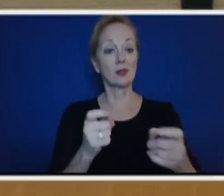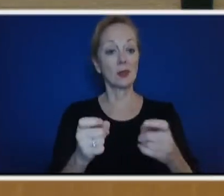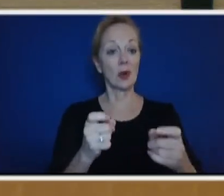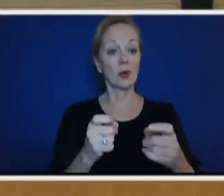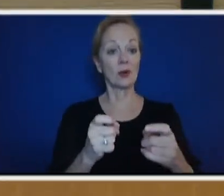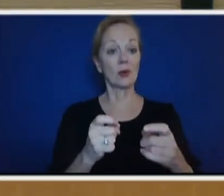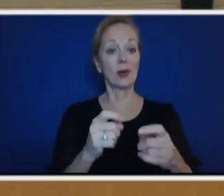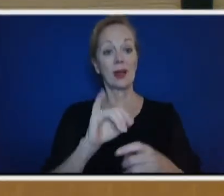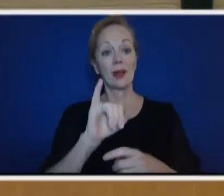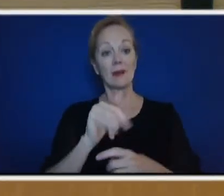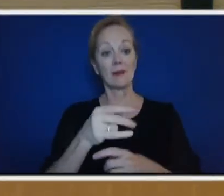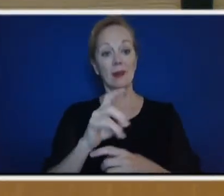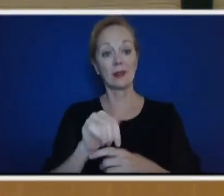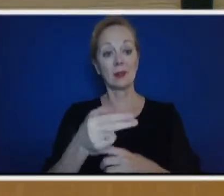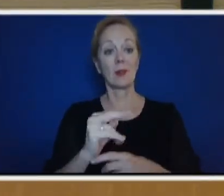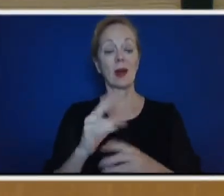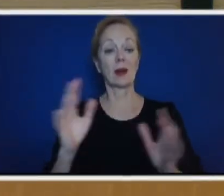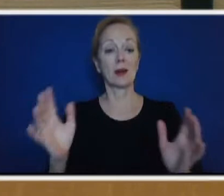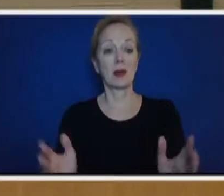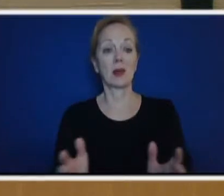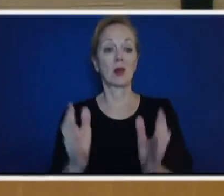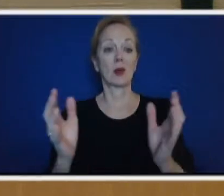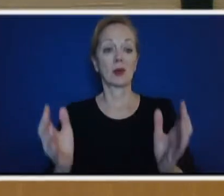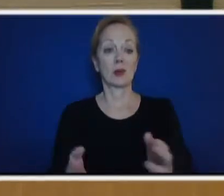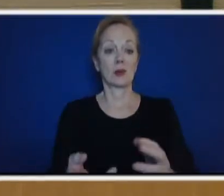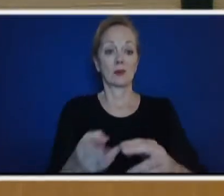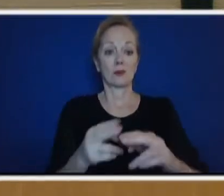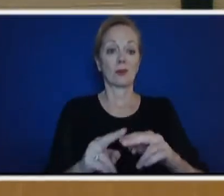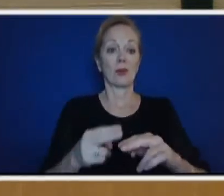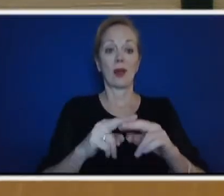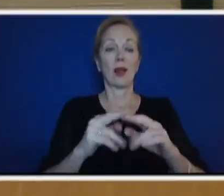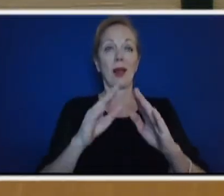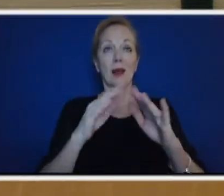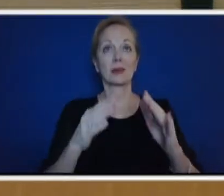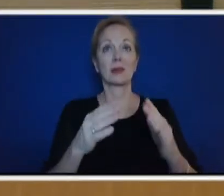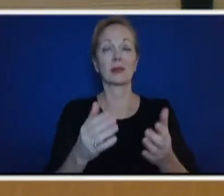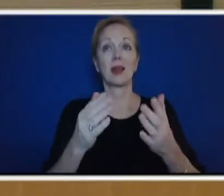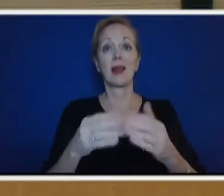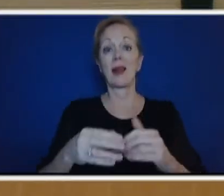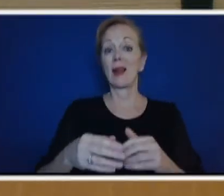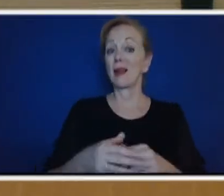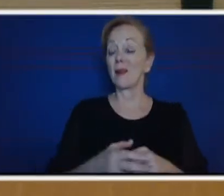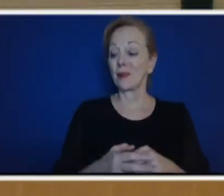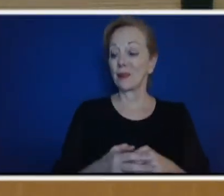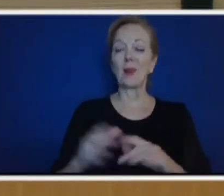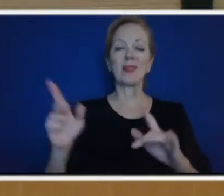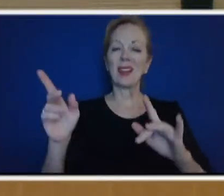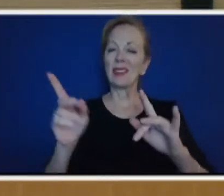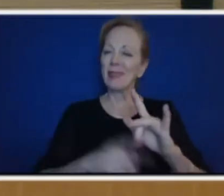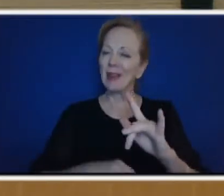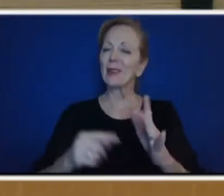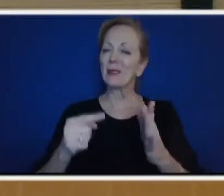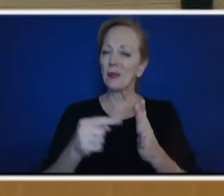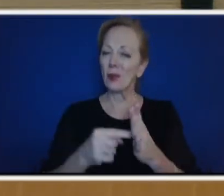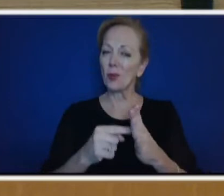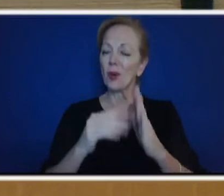boosting housing supply. The reason prices are so high right now is because we have a lack of affordable